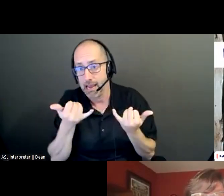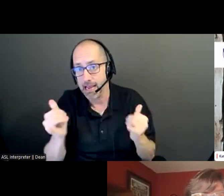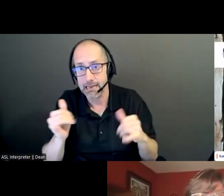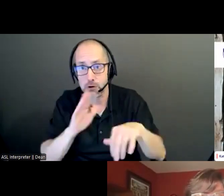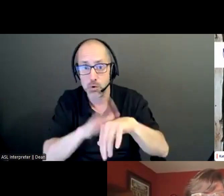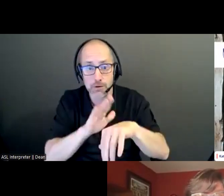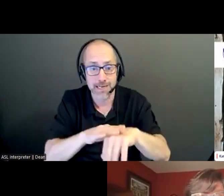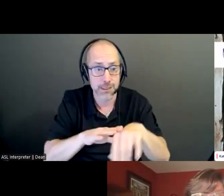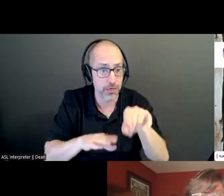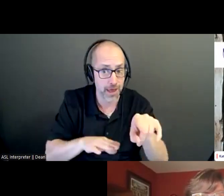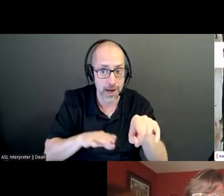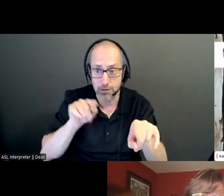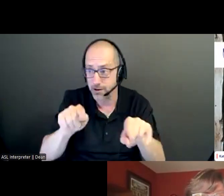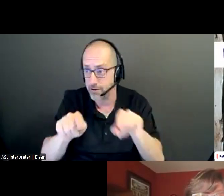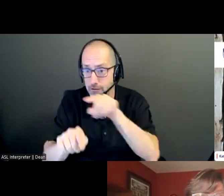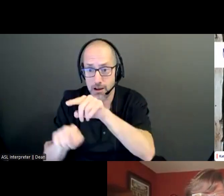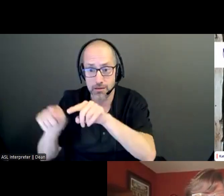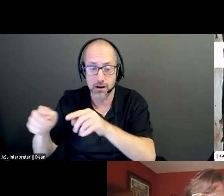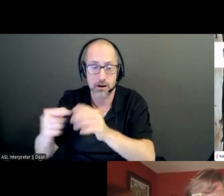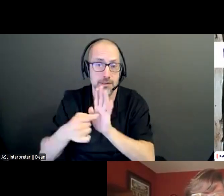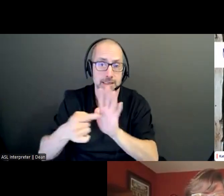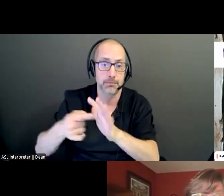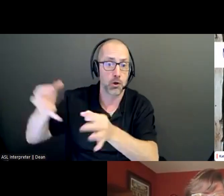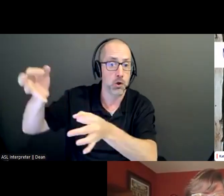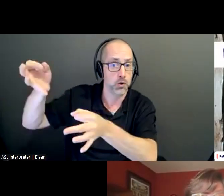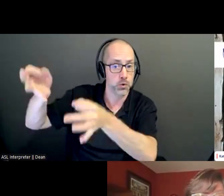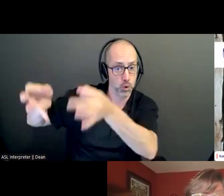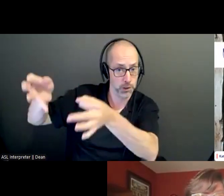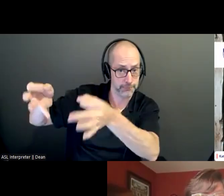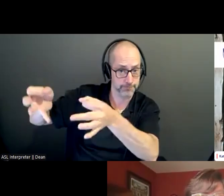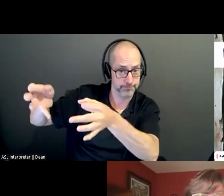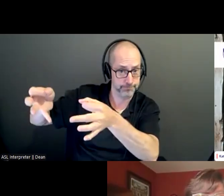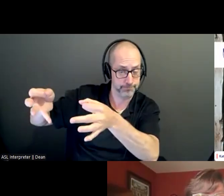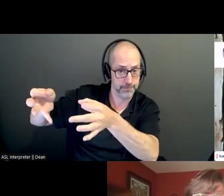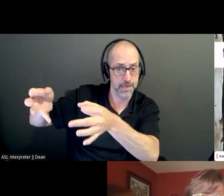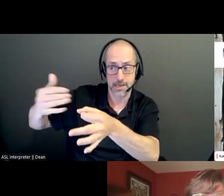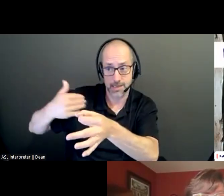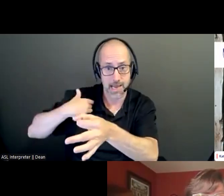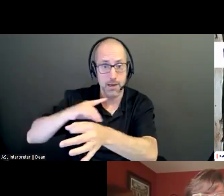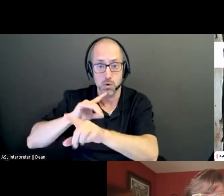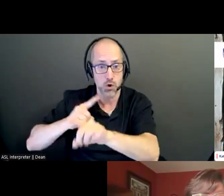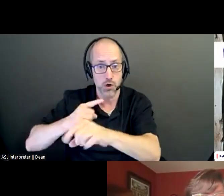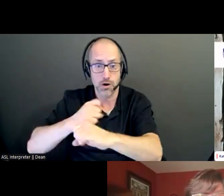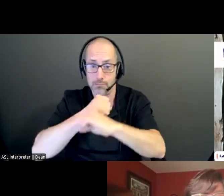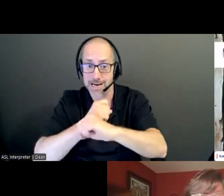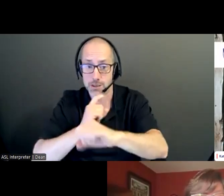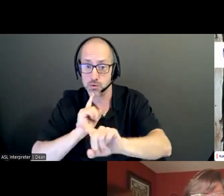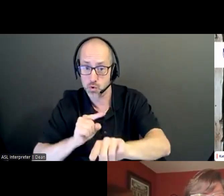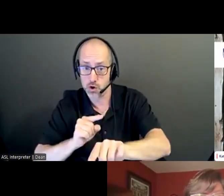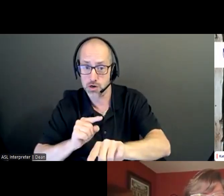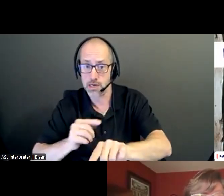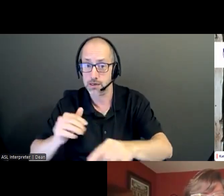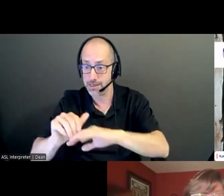example, if the courts are doing a protection order, do they send it to police? If there